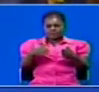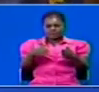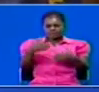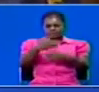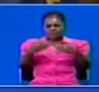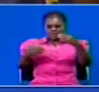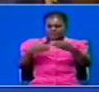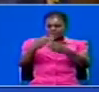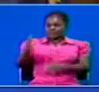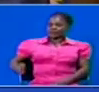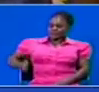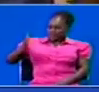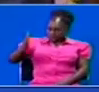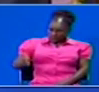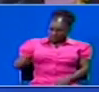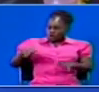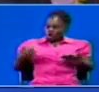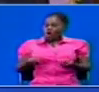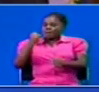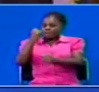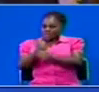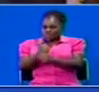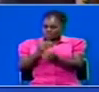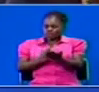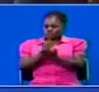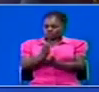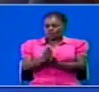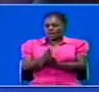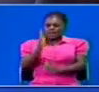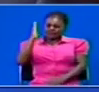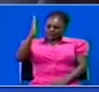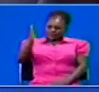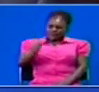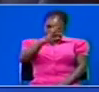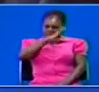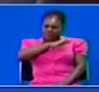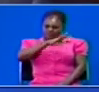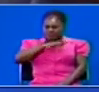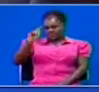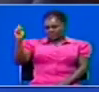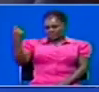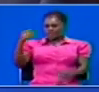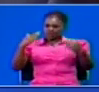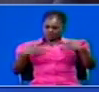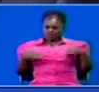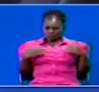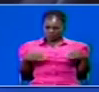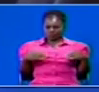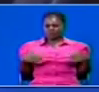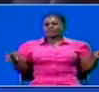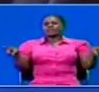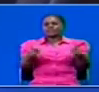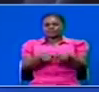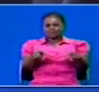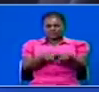standard gauge railway, while making sure that it directly benefits Kenyan industry. We have also